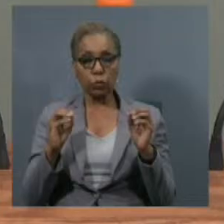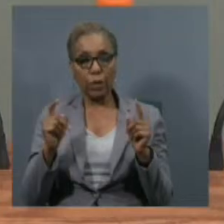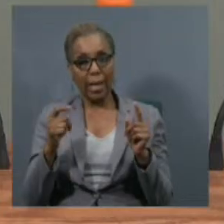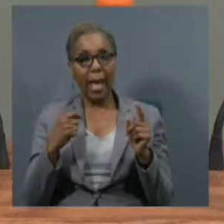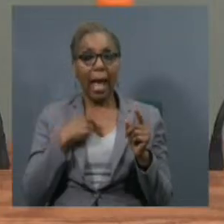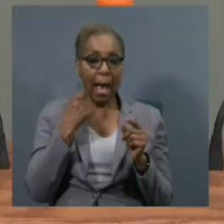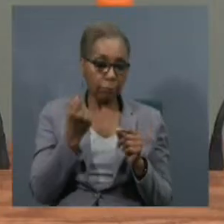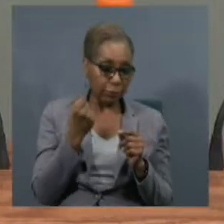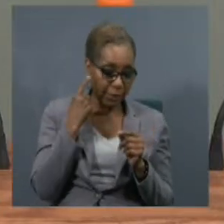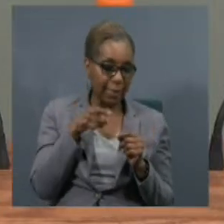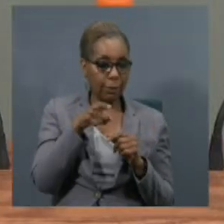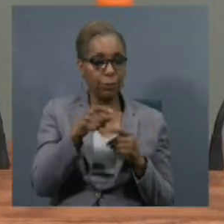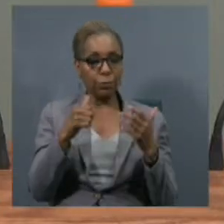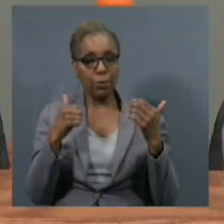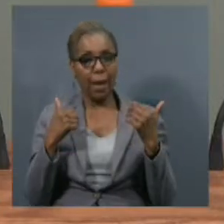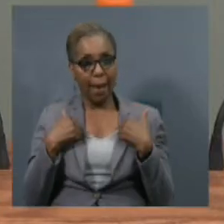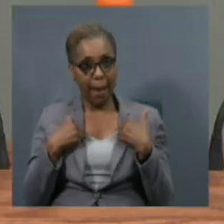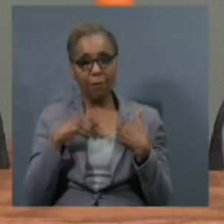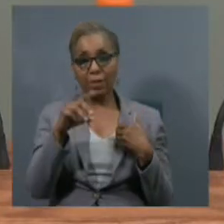I get that you've got